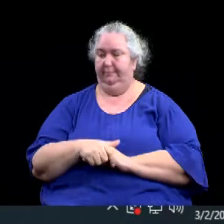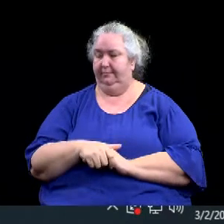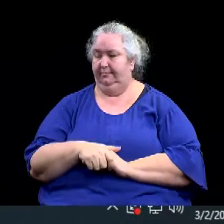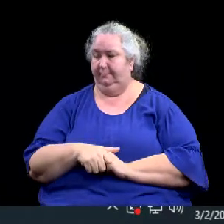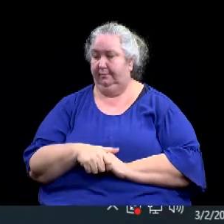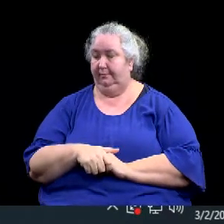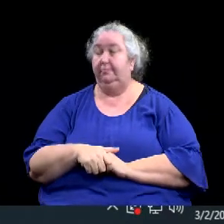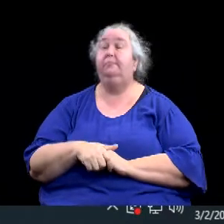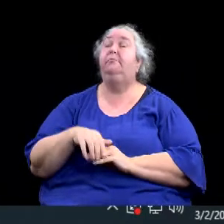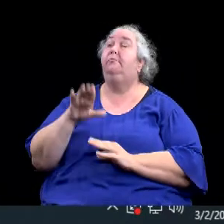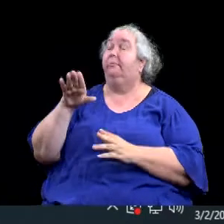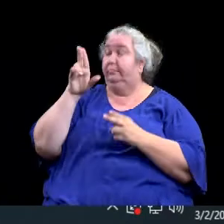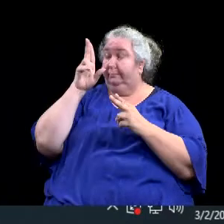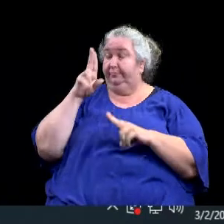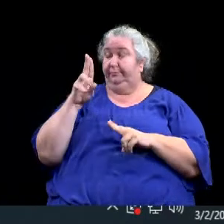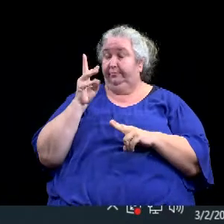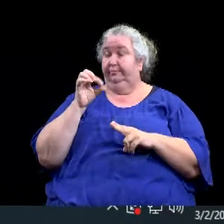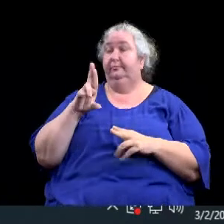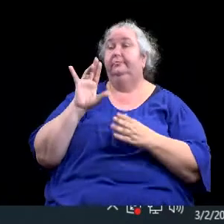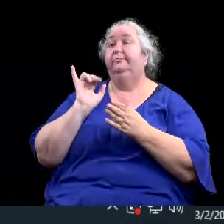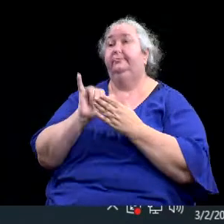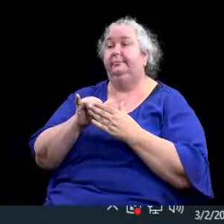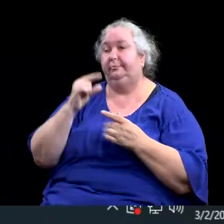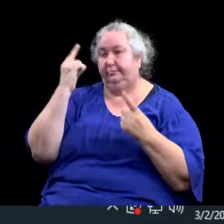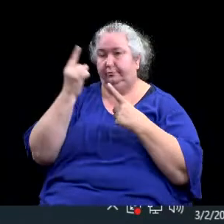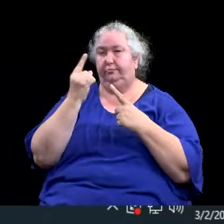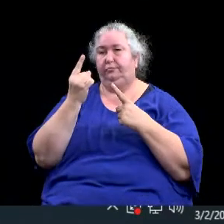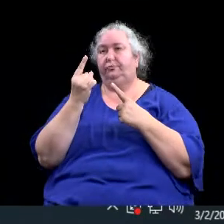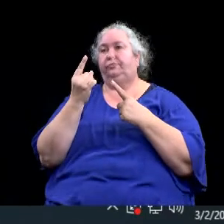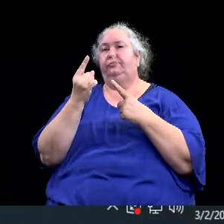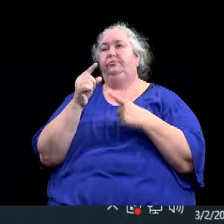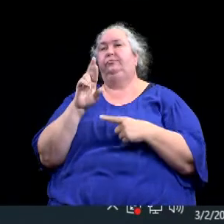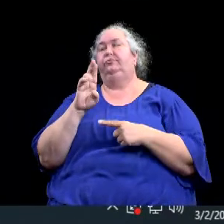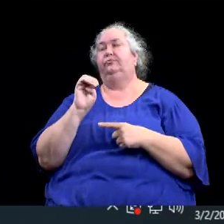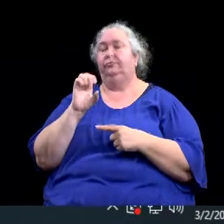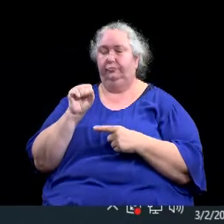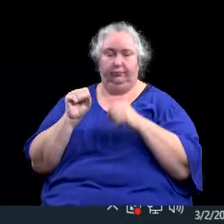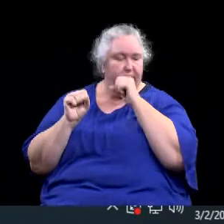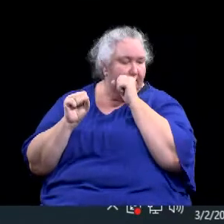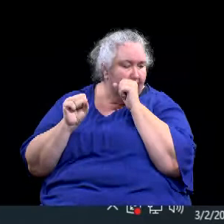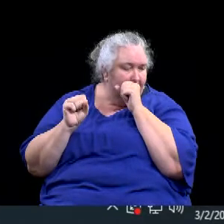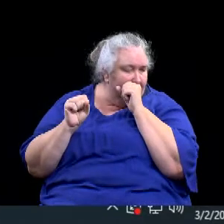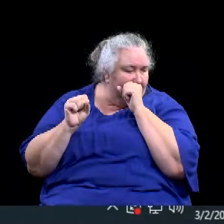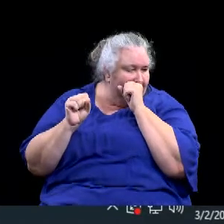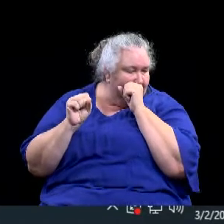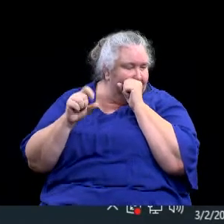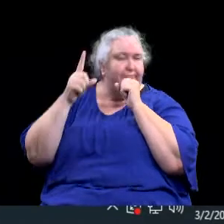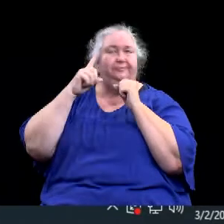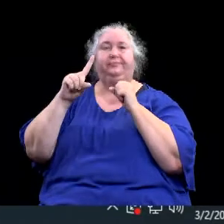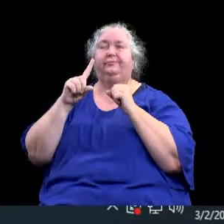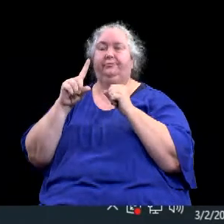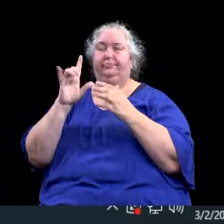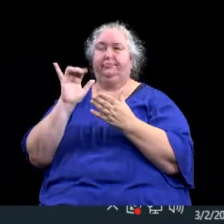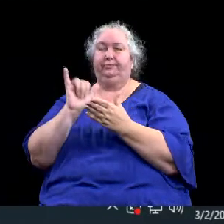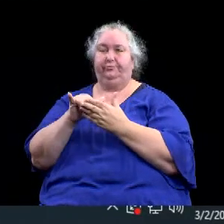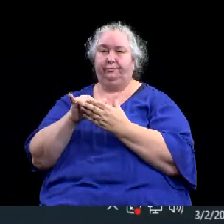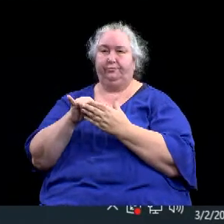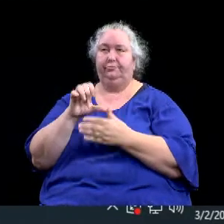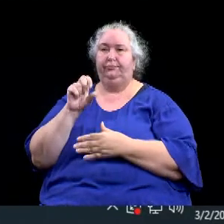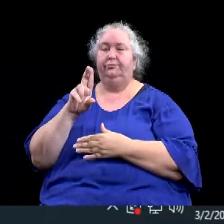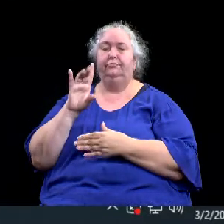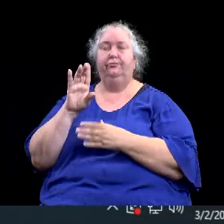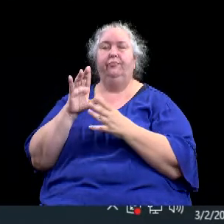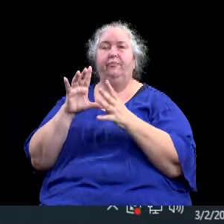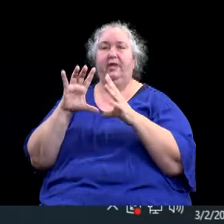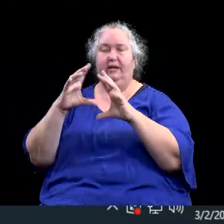consider a resolution approving the following subdivision plats. Final plat of the Crossland Edition, ETJ, final